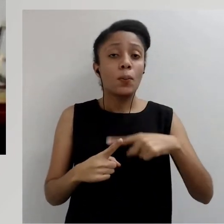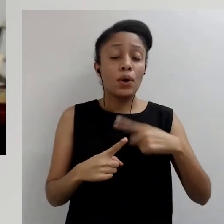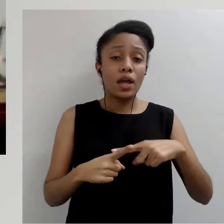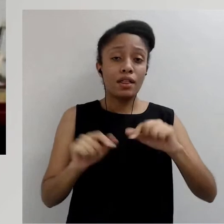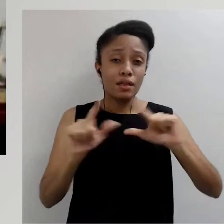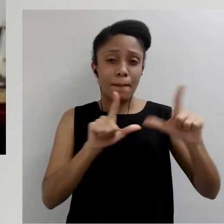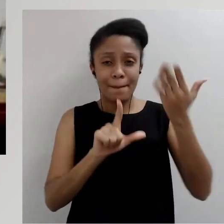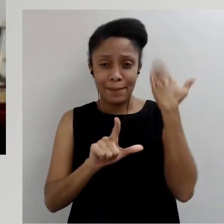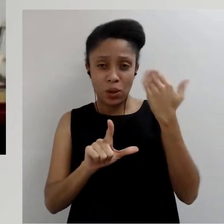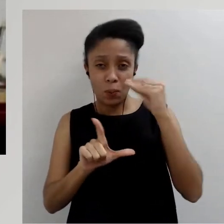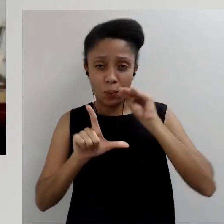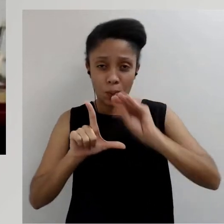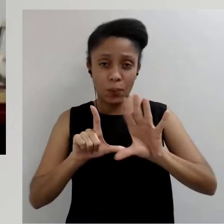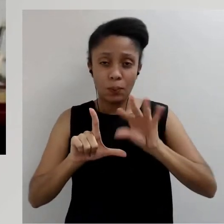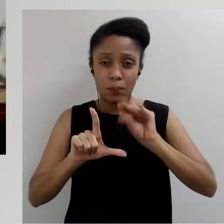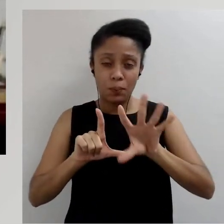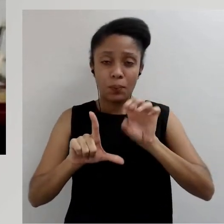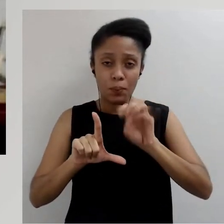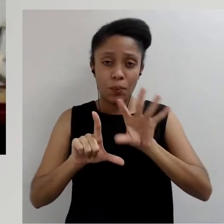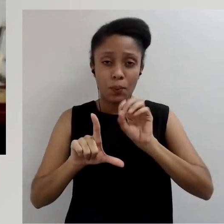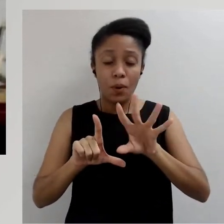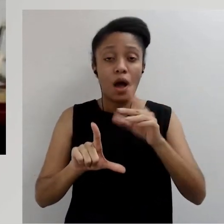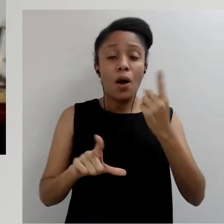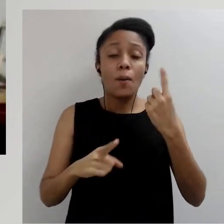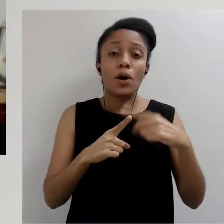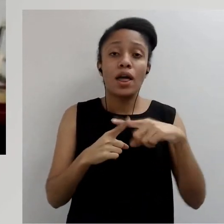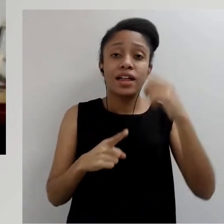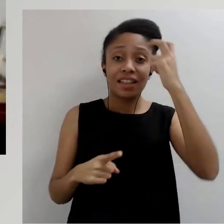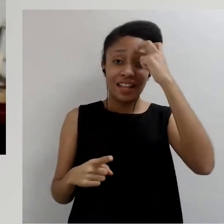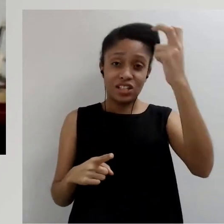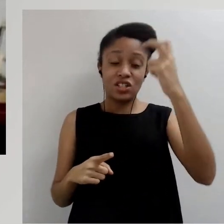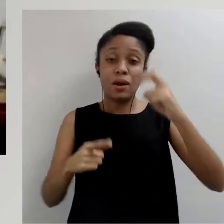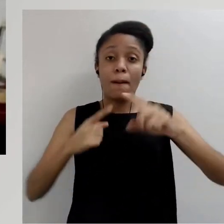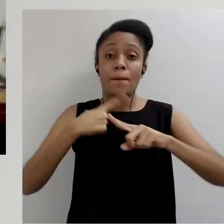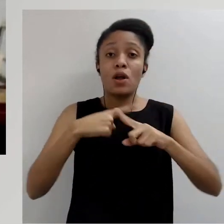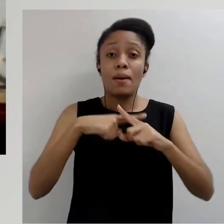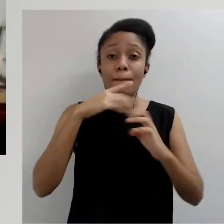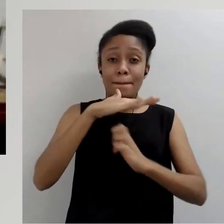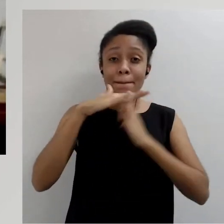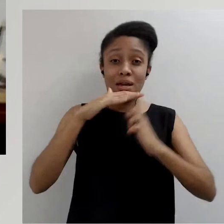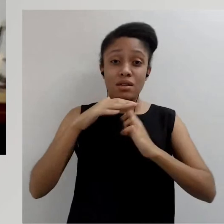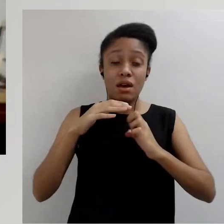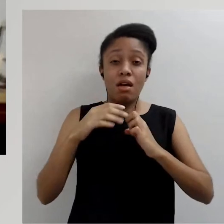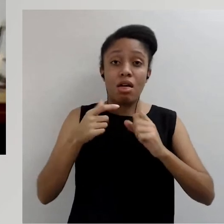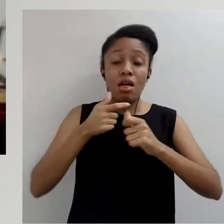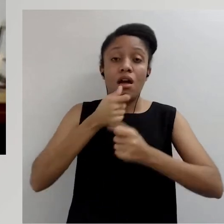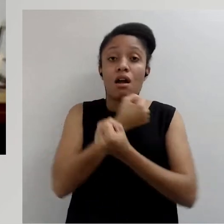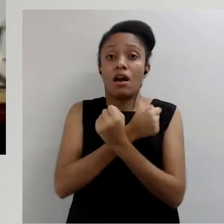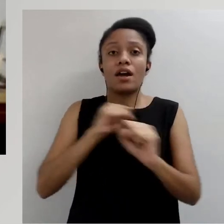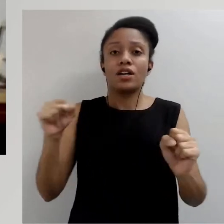the chart flow that he created for artificial intelligence for a big company.